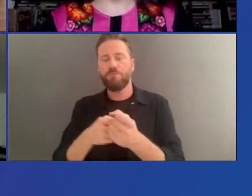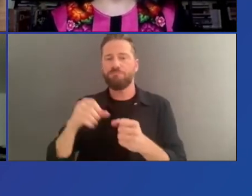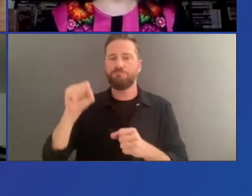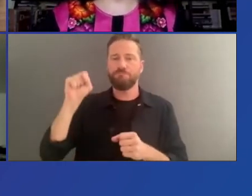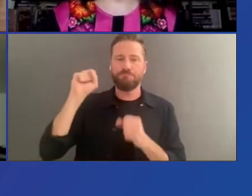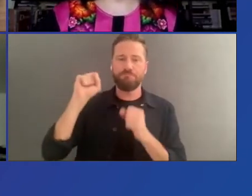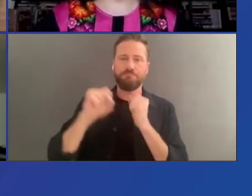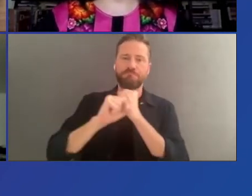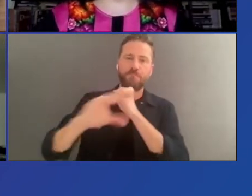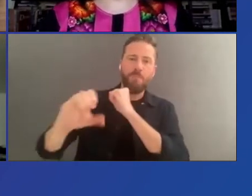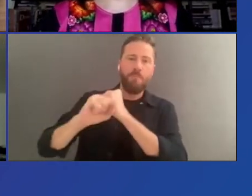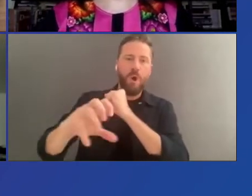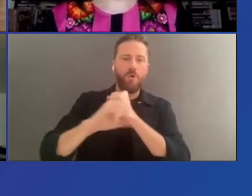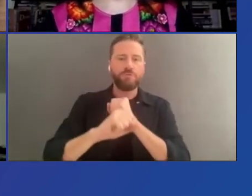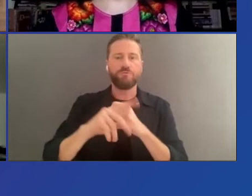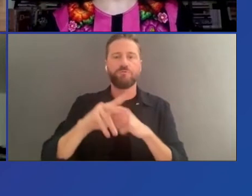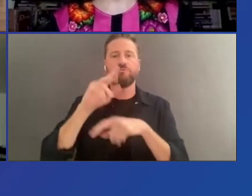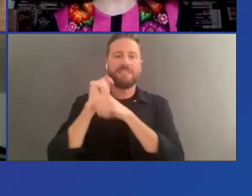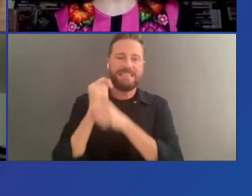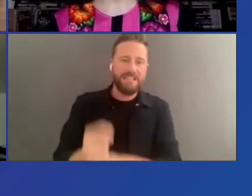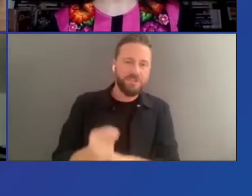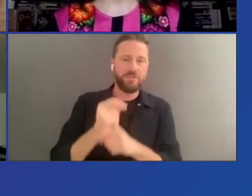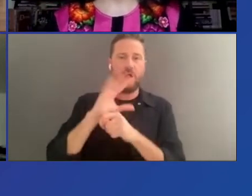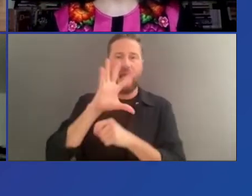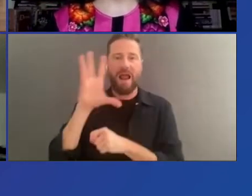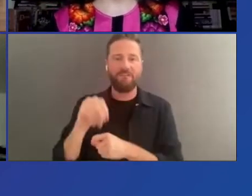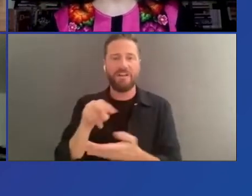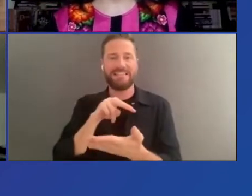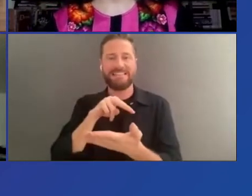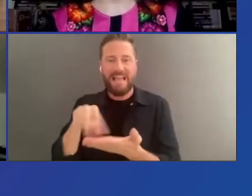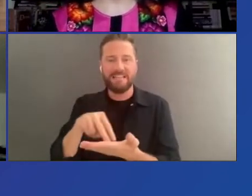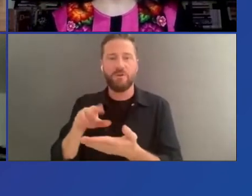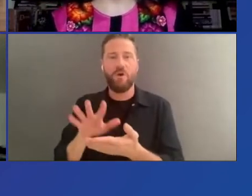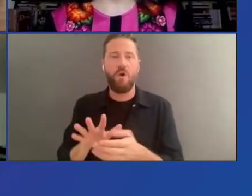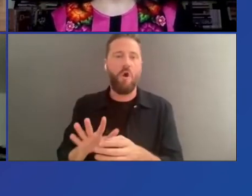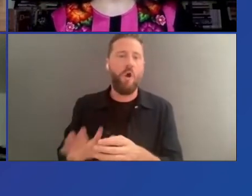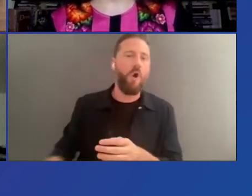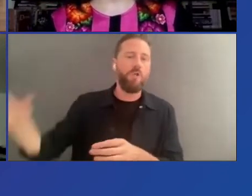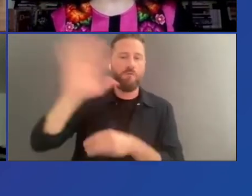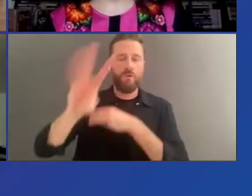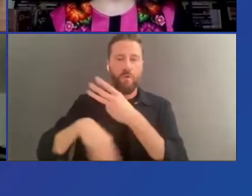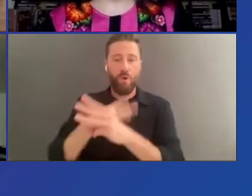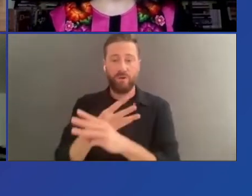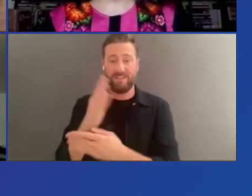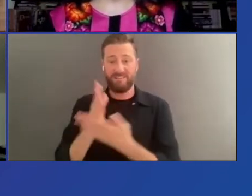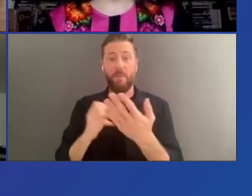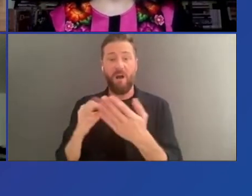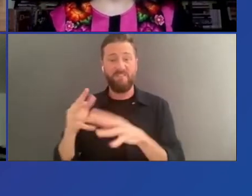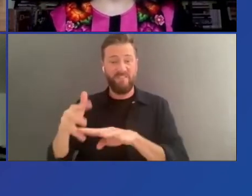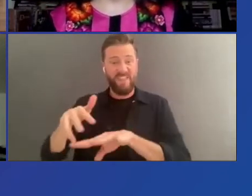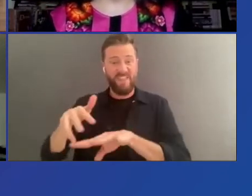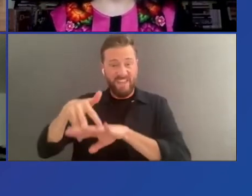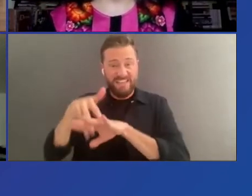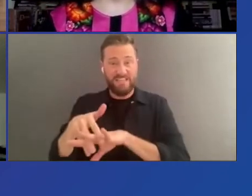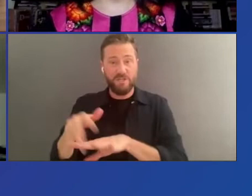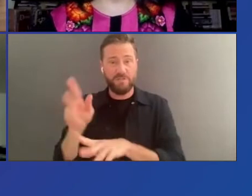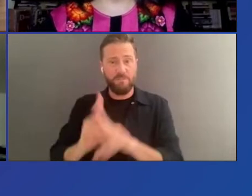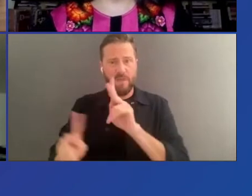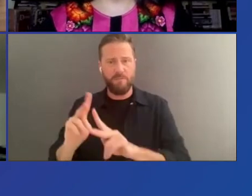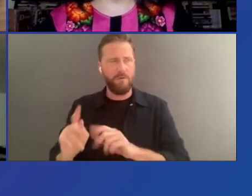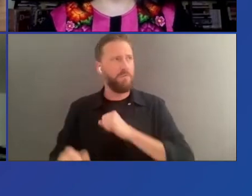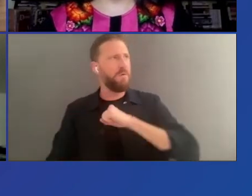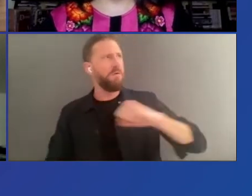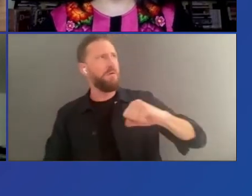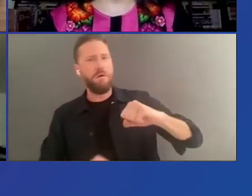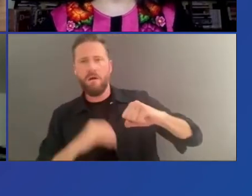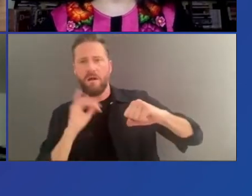culture around the world. And some of the indigenous people, they were in opposition to that because the dance